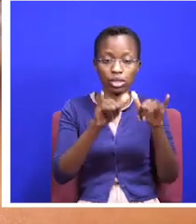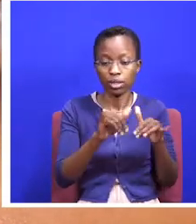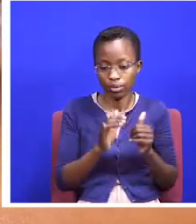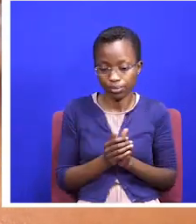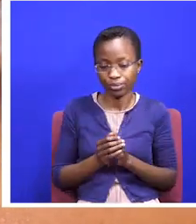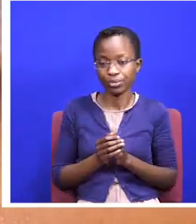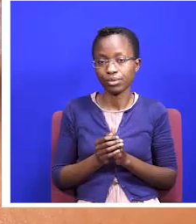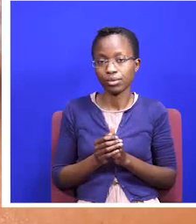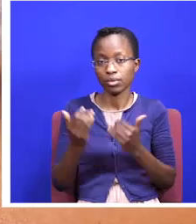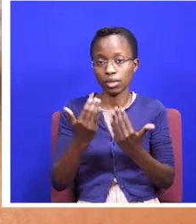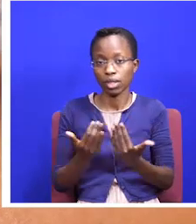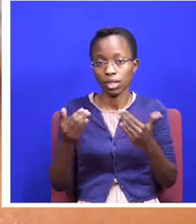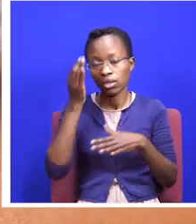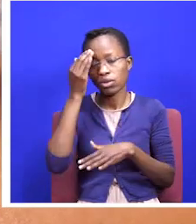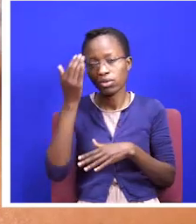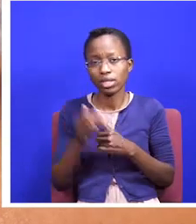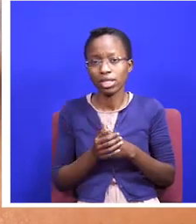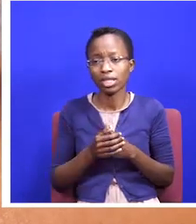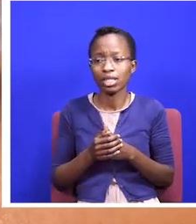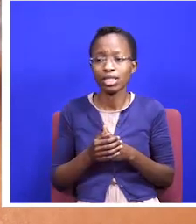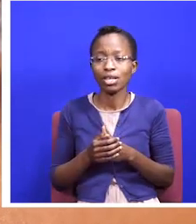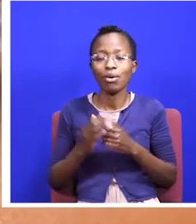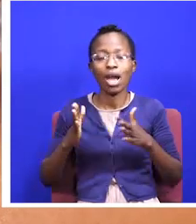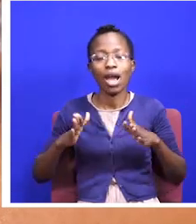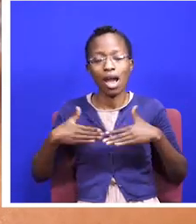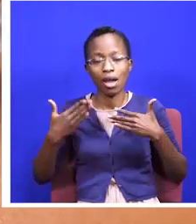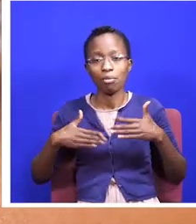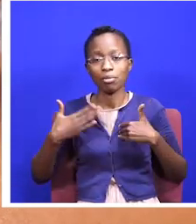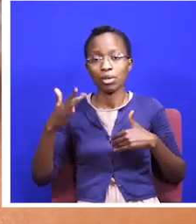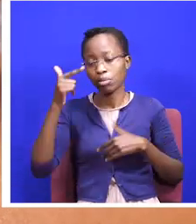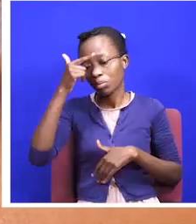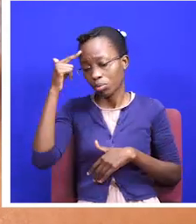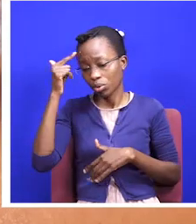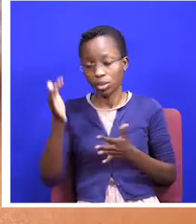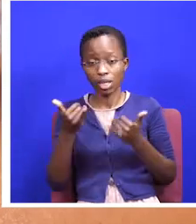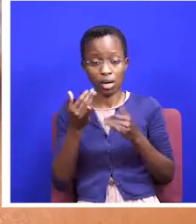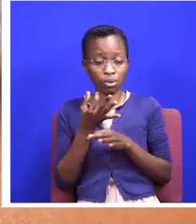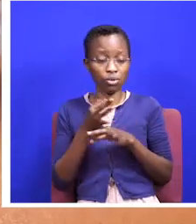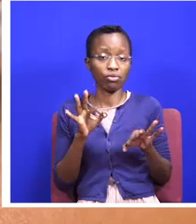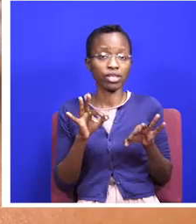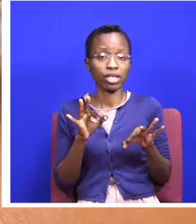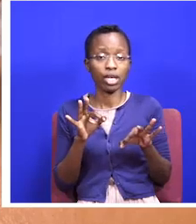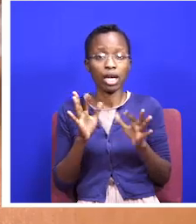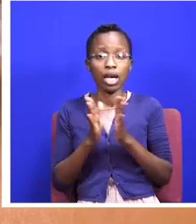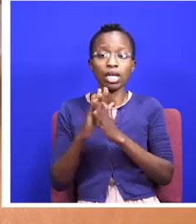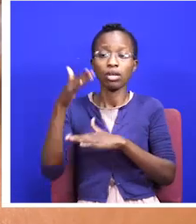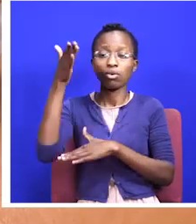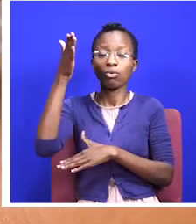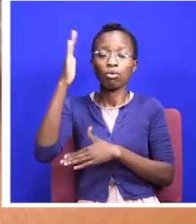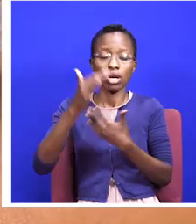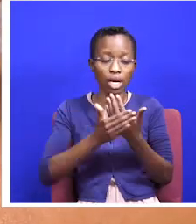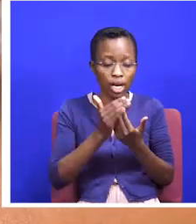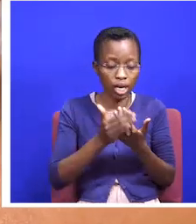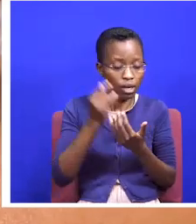camp. Now, the children of Israel were very happy that they were finally free, and